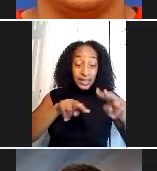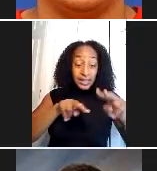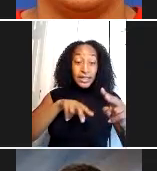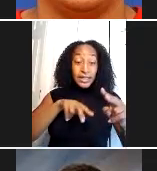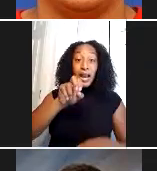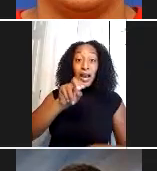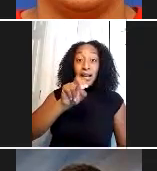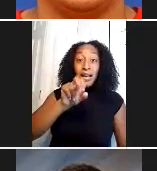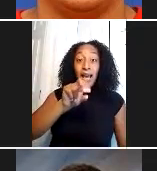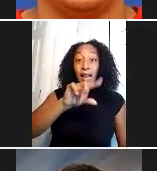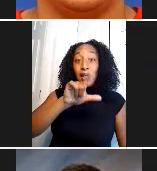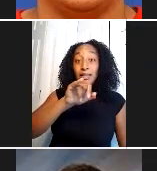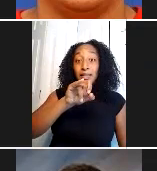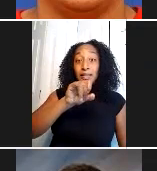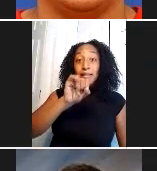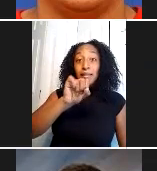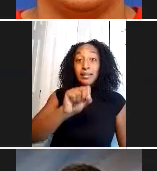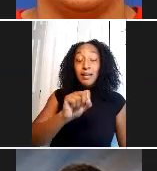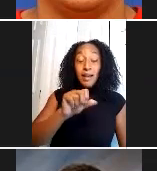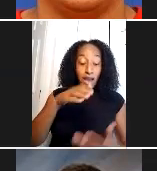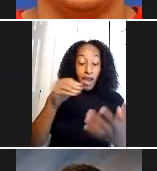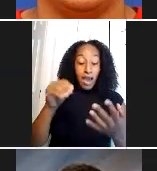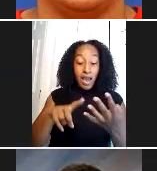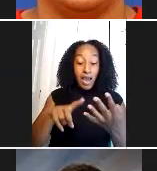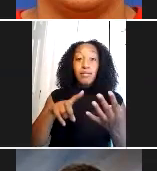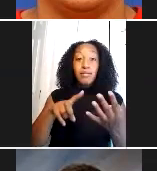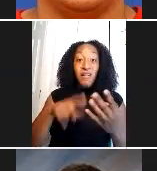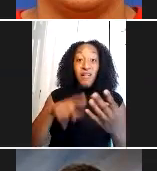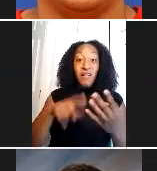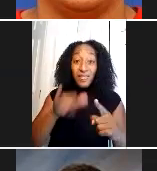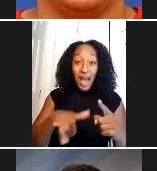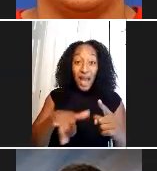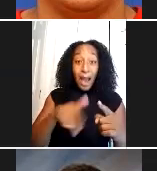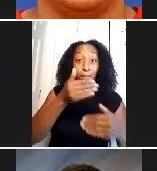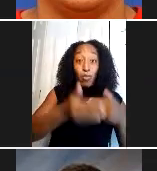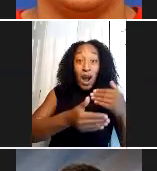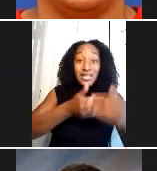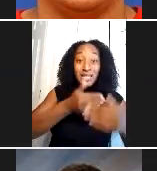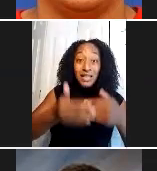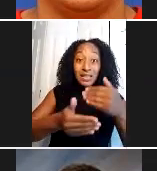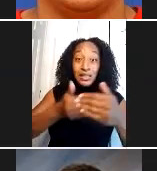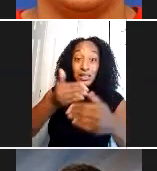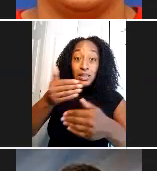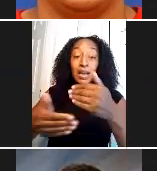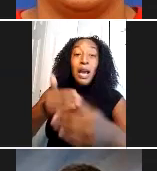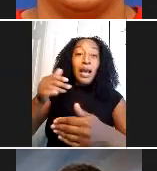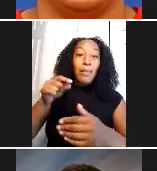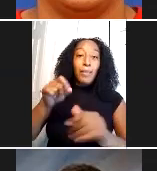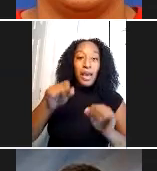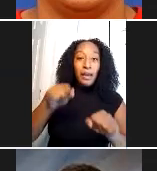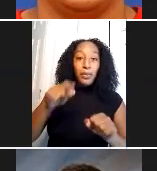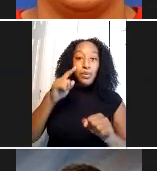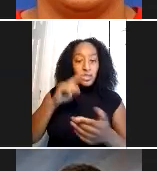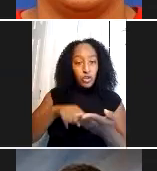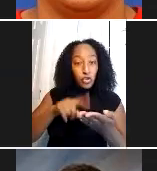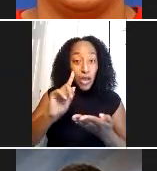that experimental process, the scientist is able to confirm whether the hypothesis was correct or not.